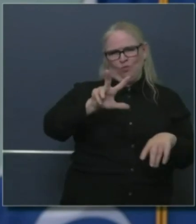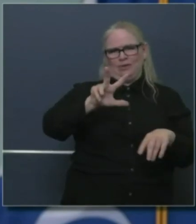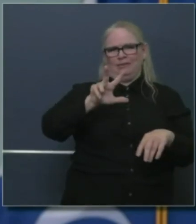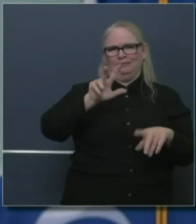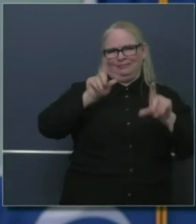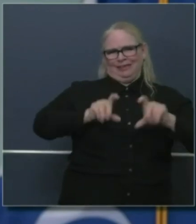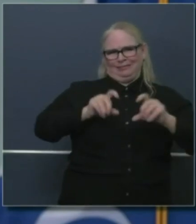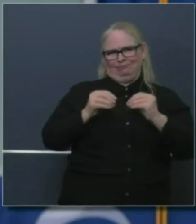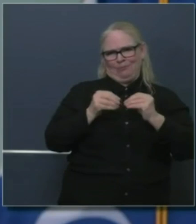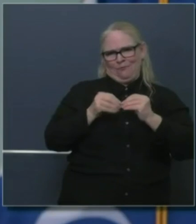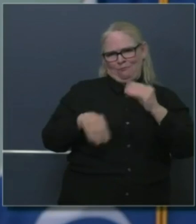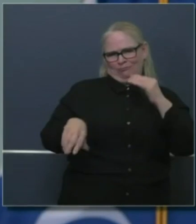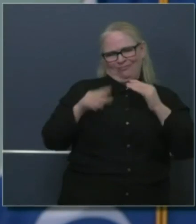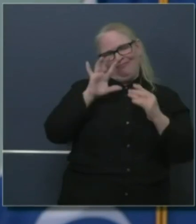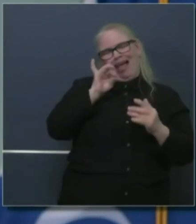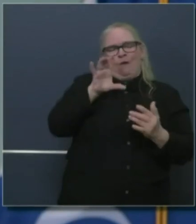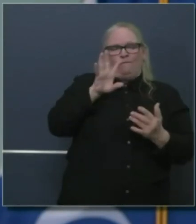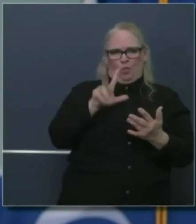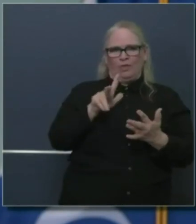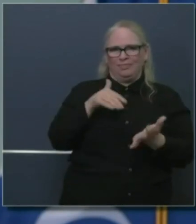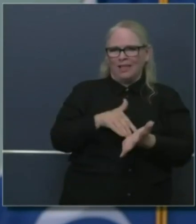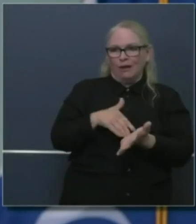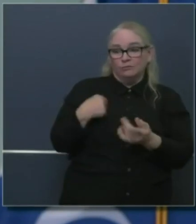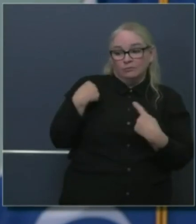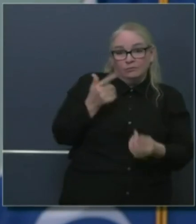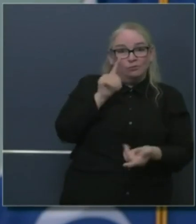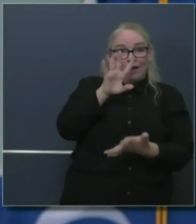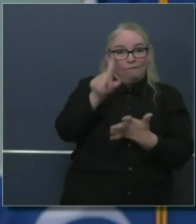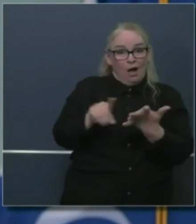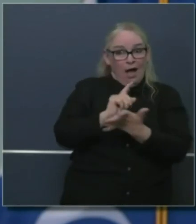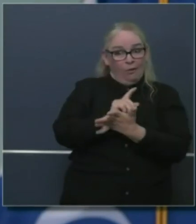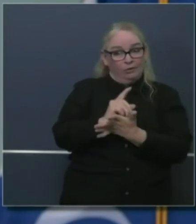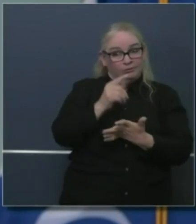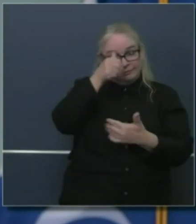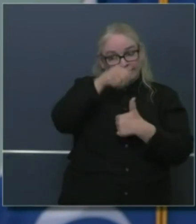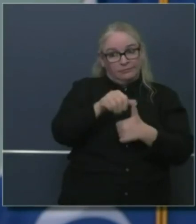tests just in the last 24 hours. We put out that new testing